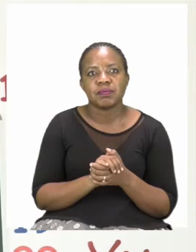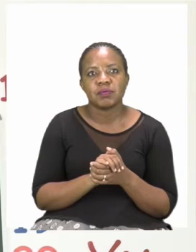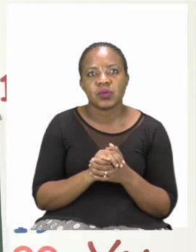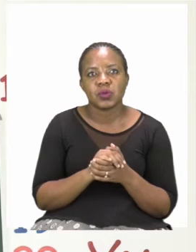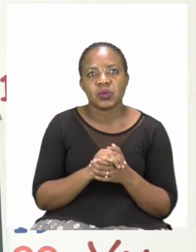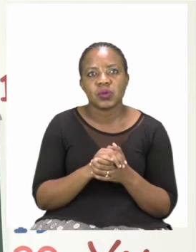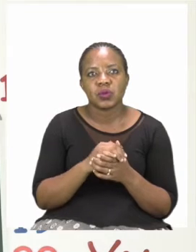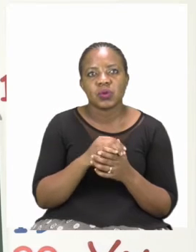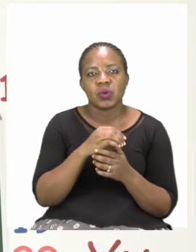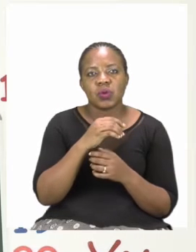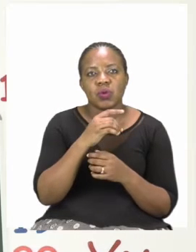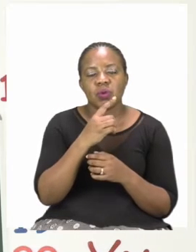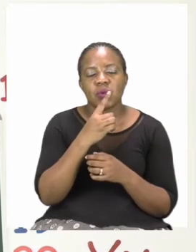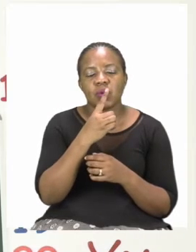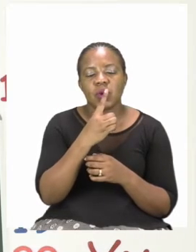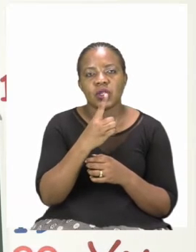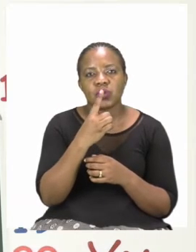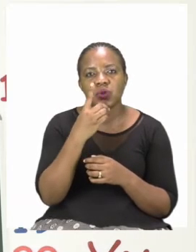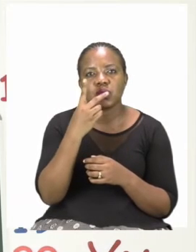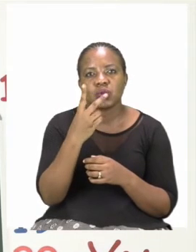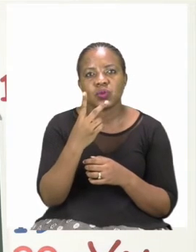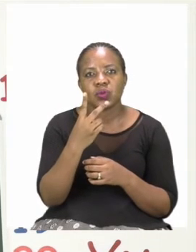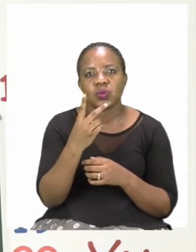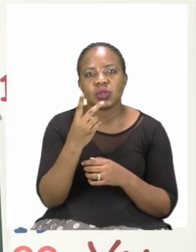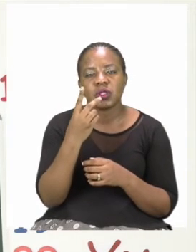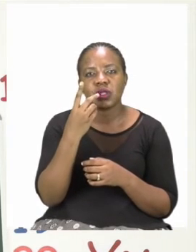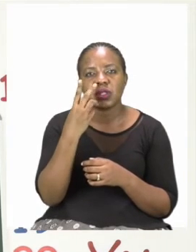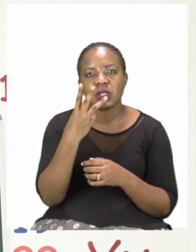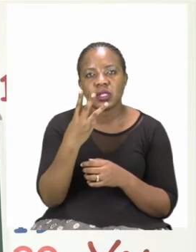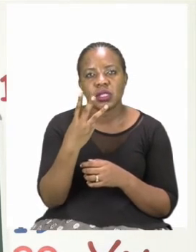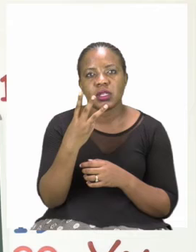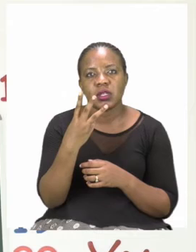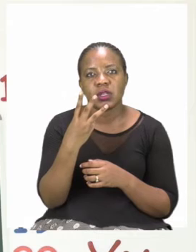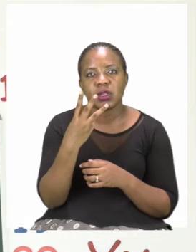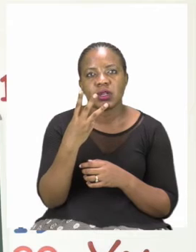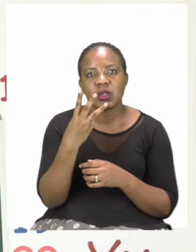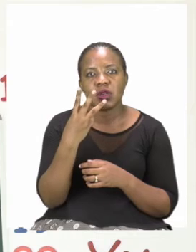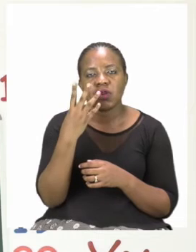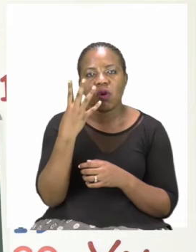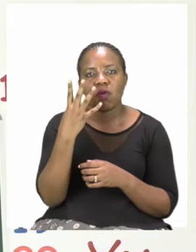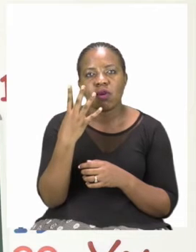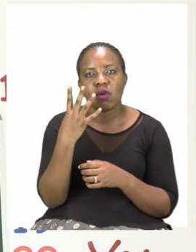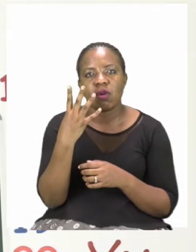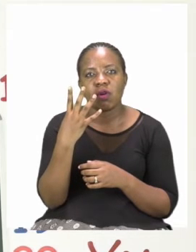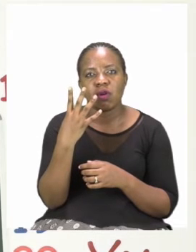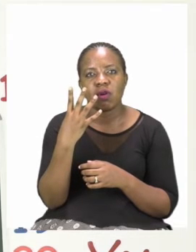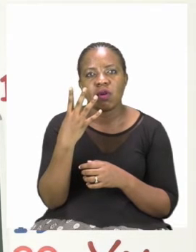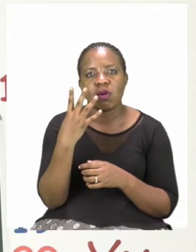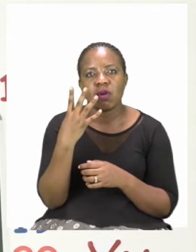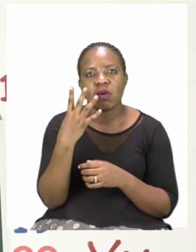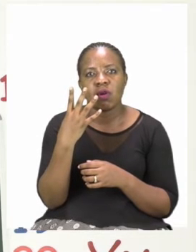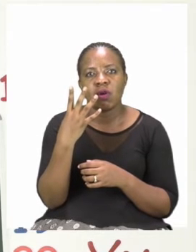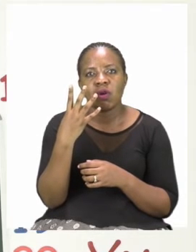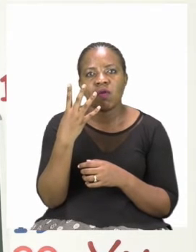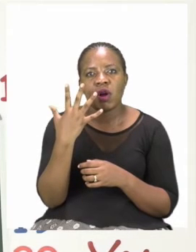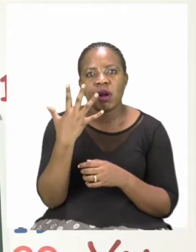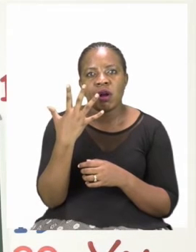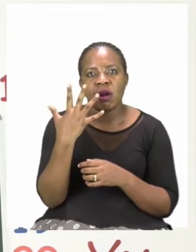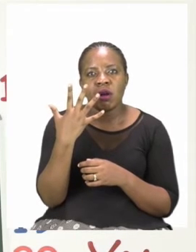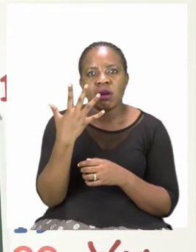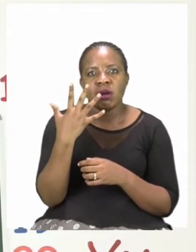and fold it for ready to use. But there is more. We are also